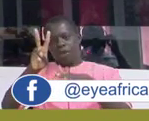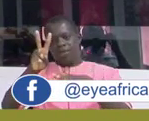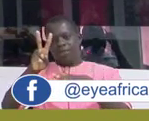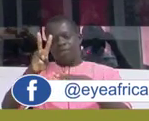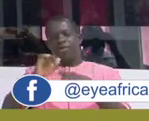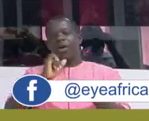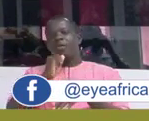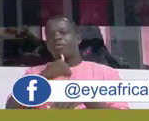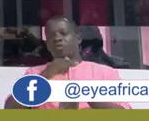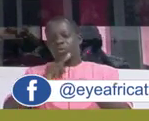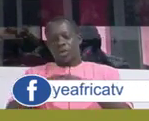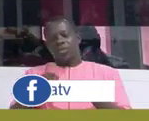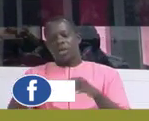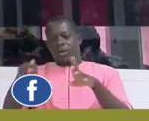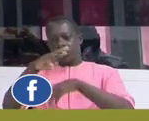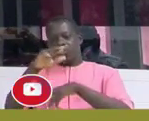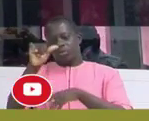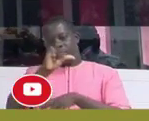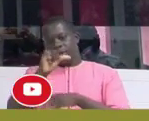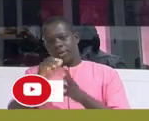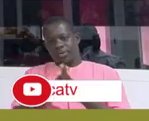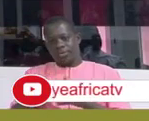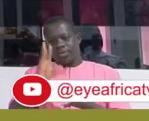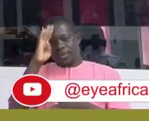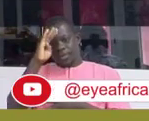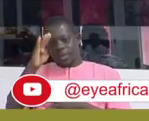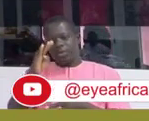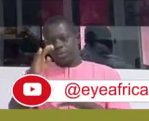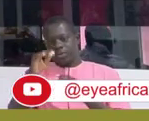noon. Meeting is adjourned. Thank you.